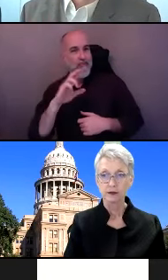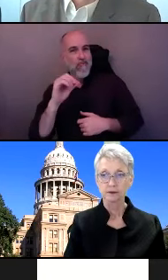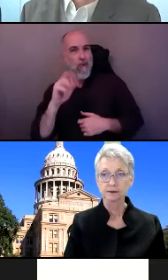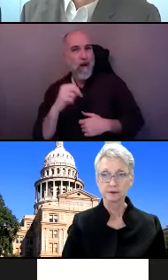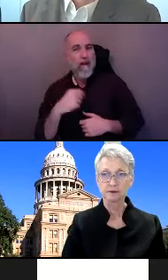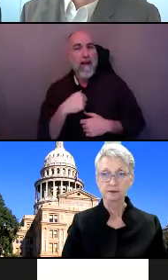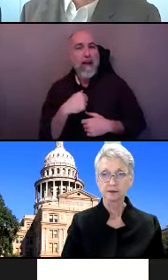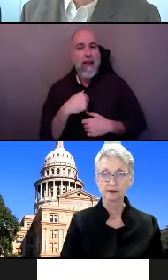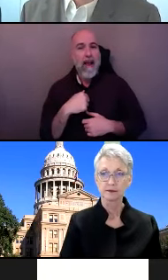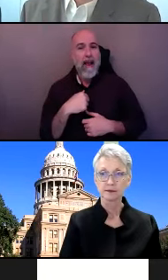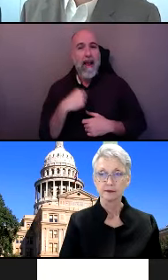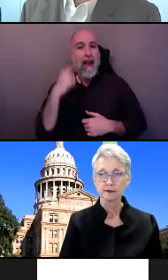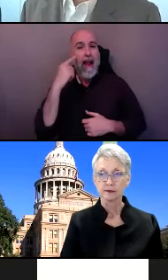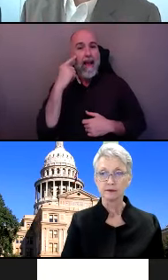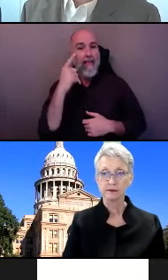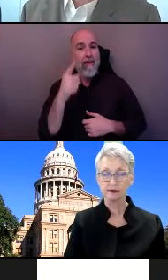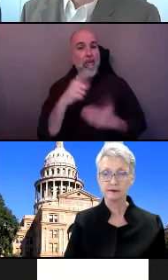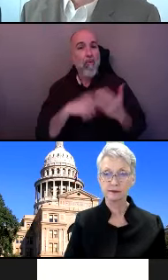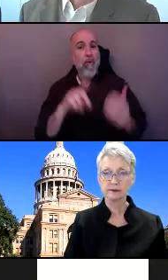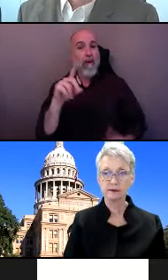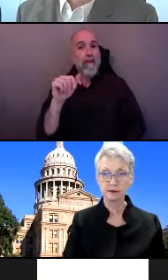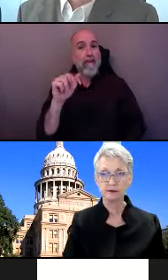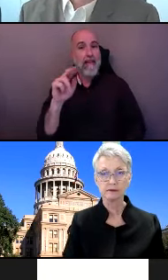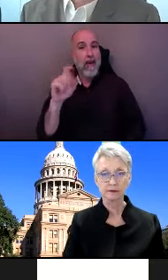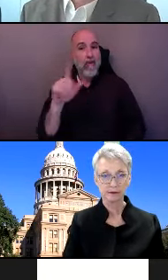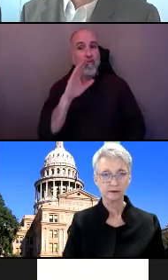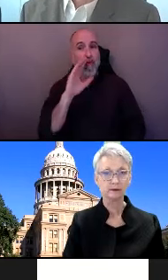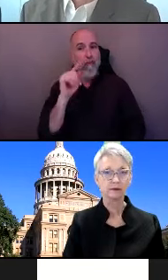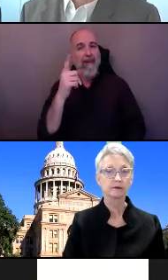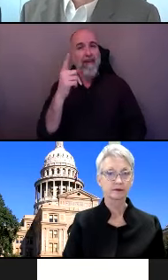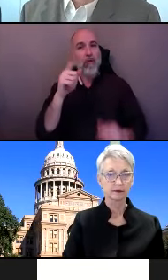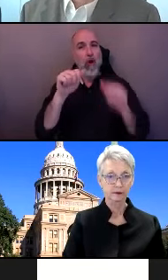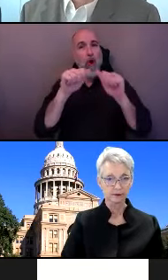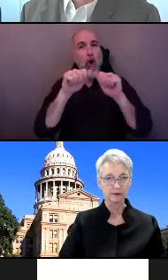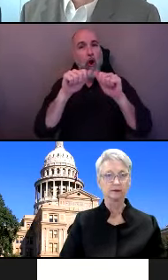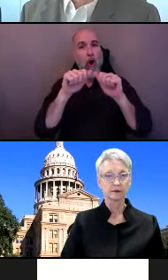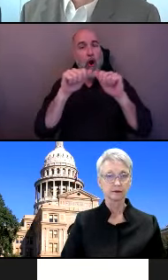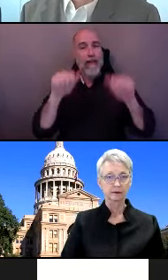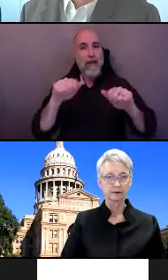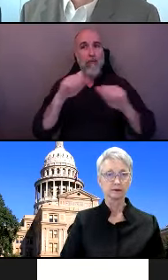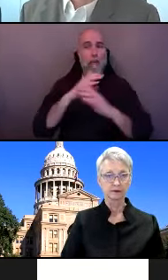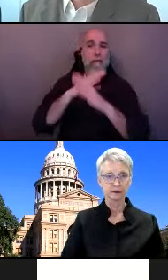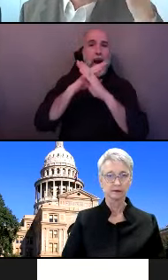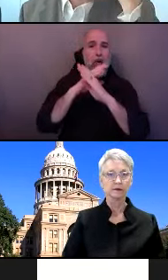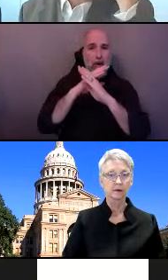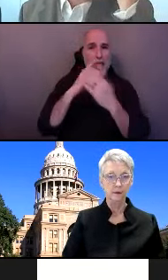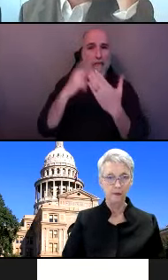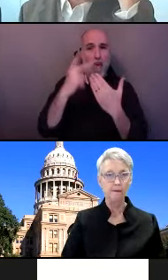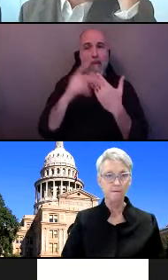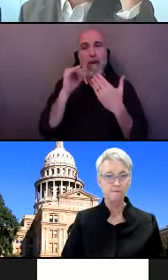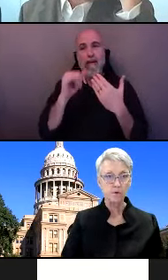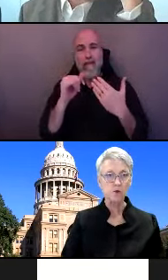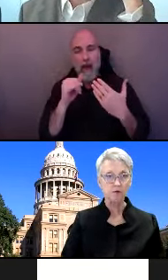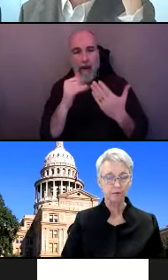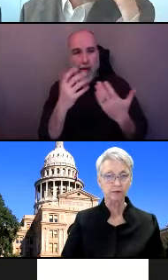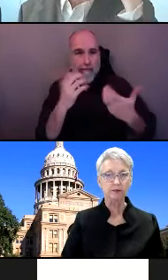think Jules talking about are the architectural barrier removal programs that are often provided with community